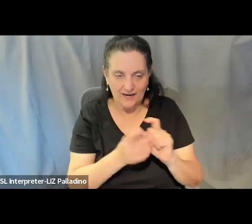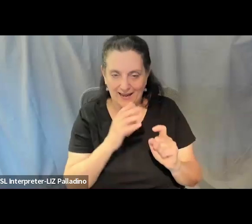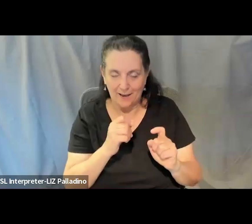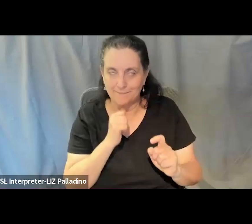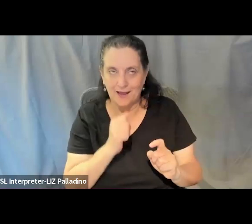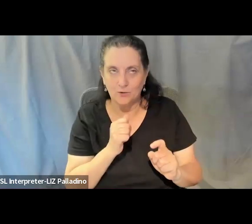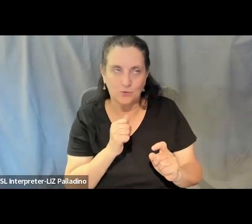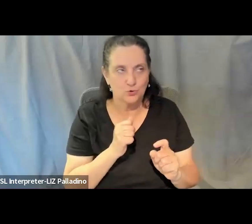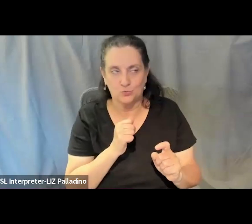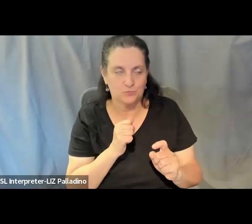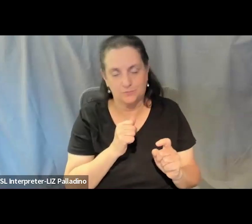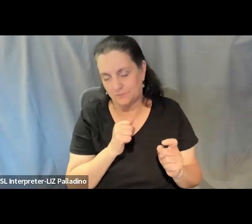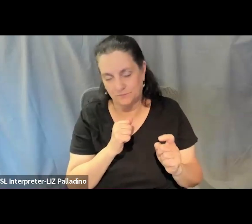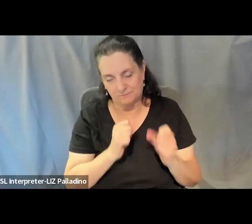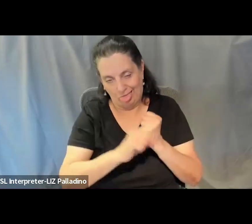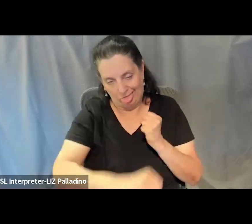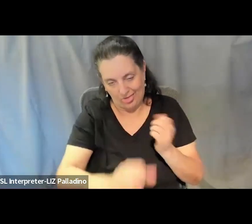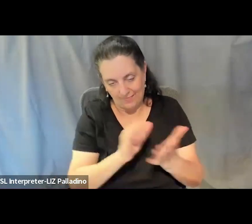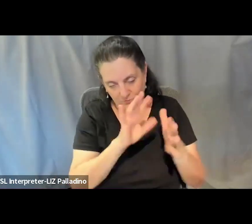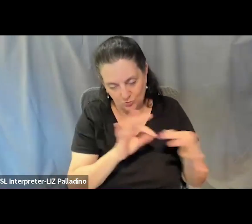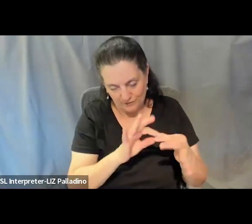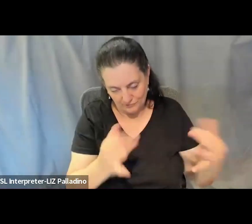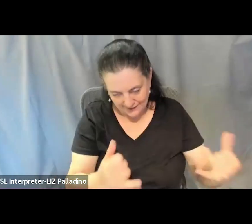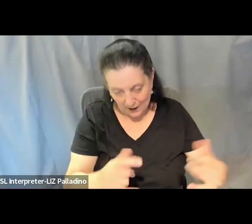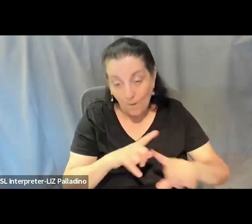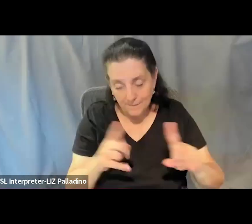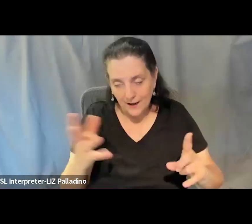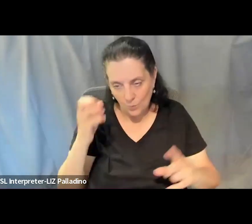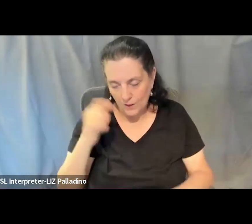29 minutes left. But I will say